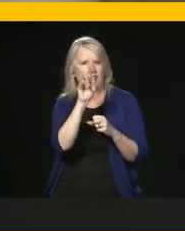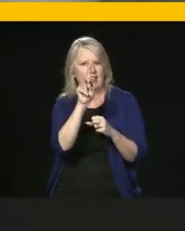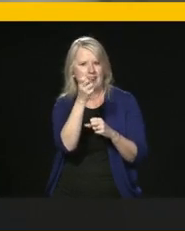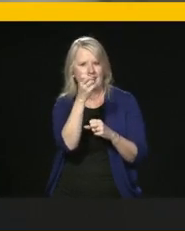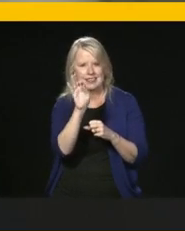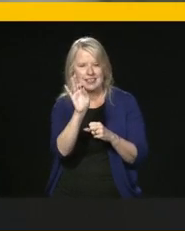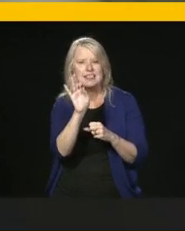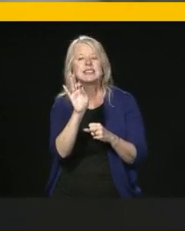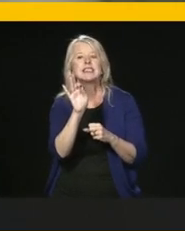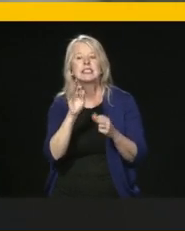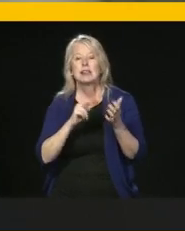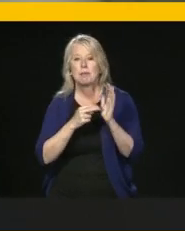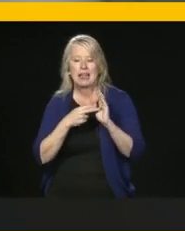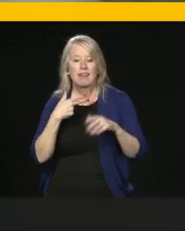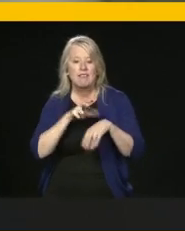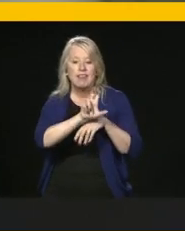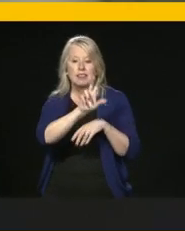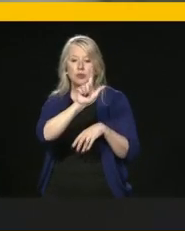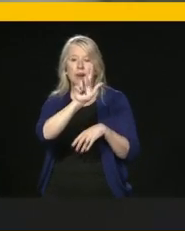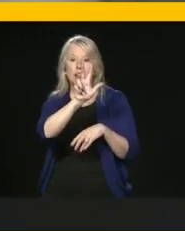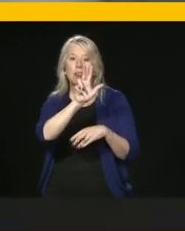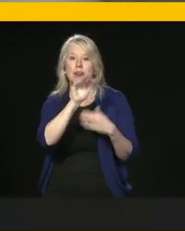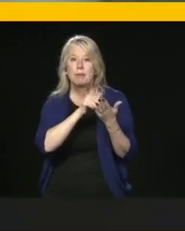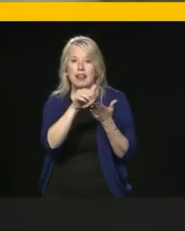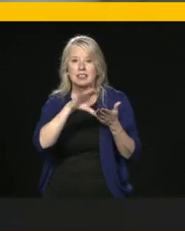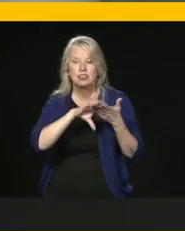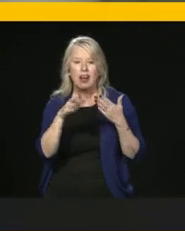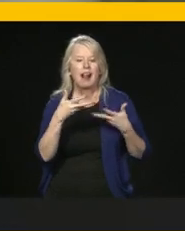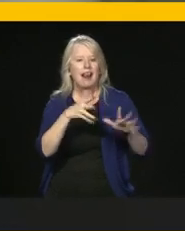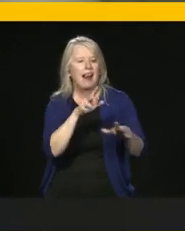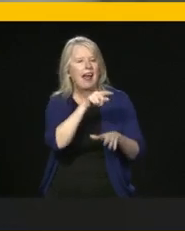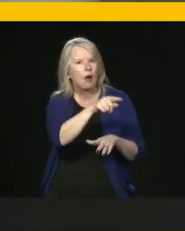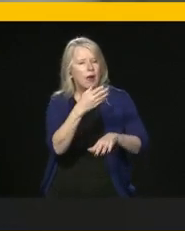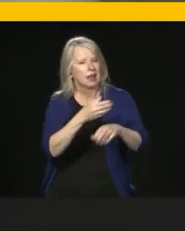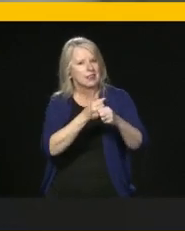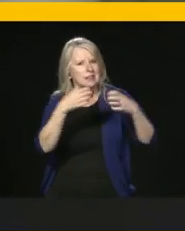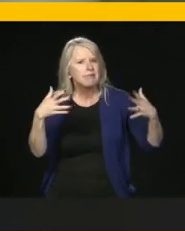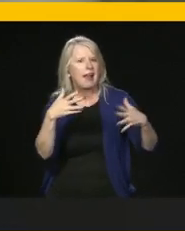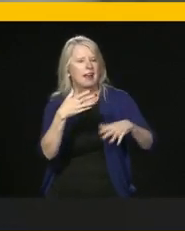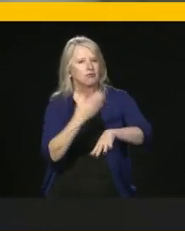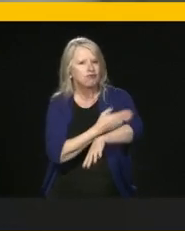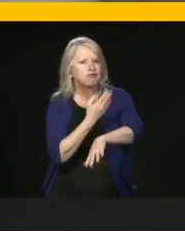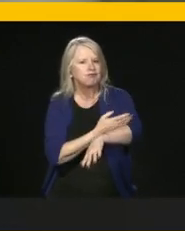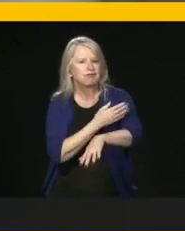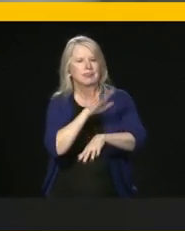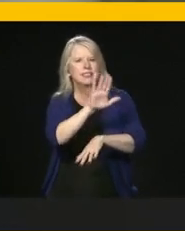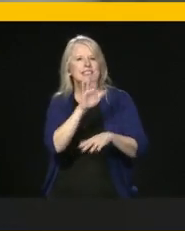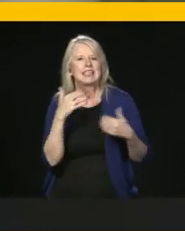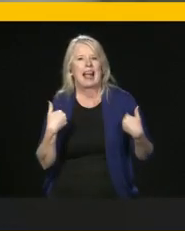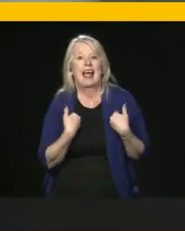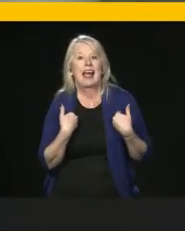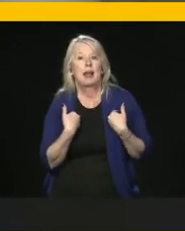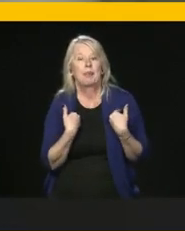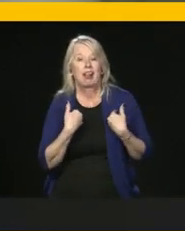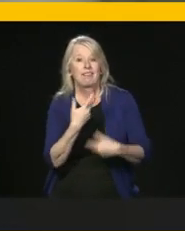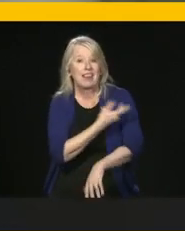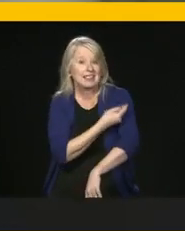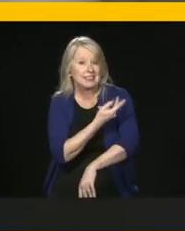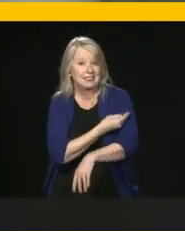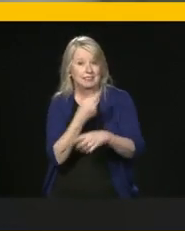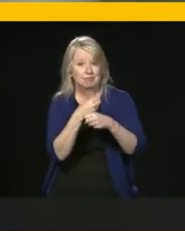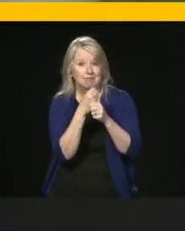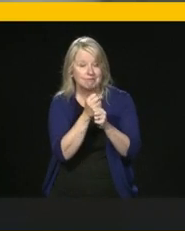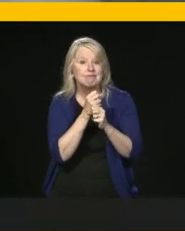help the center expand and renovate its current animal vaccine production facility to meet the standards required for